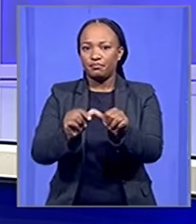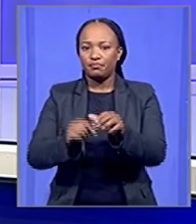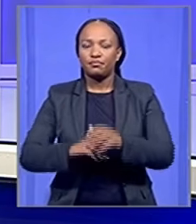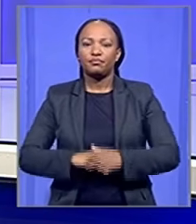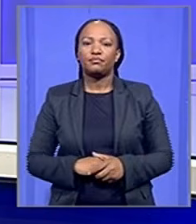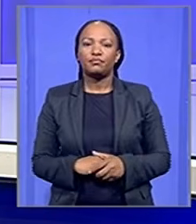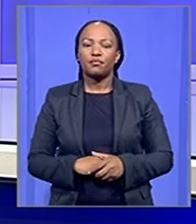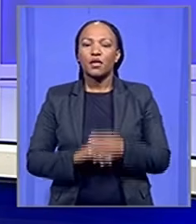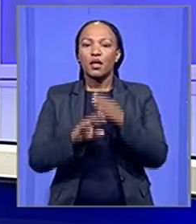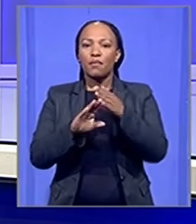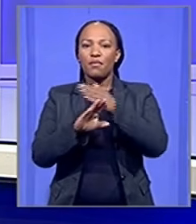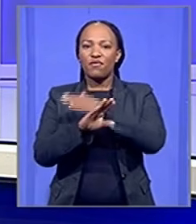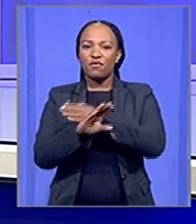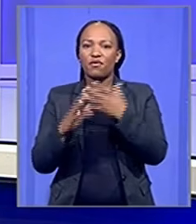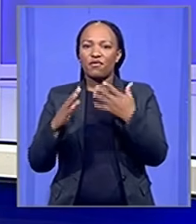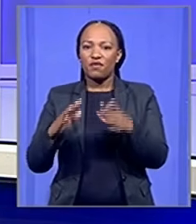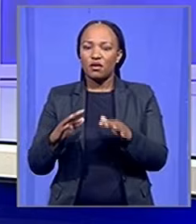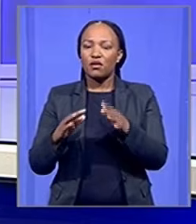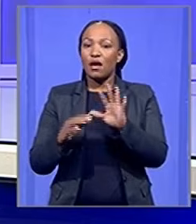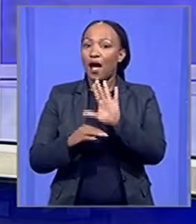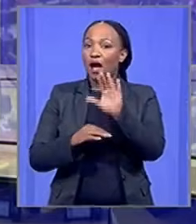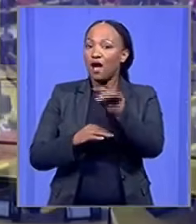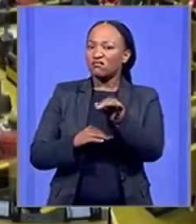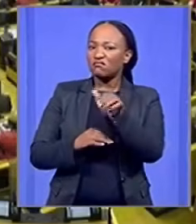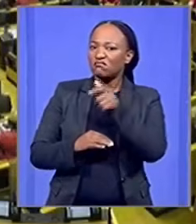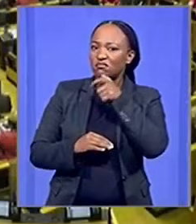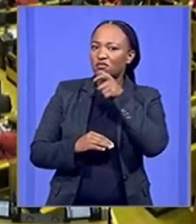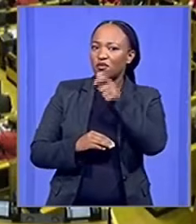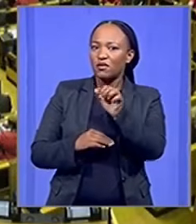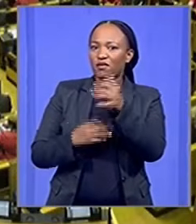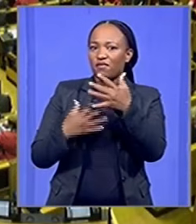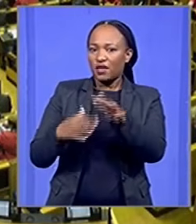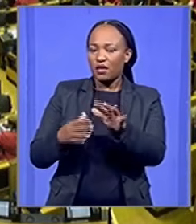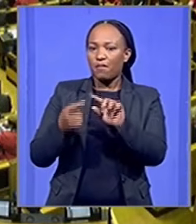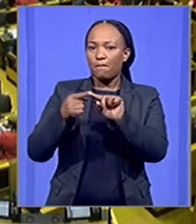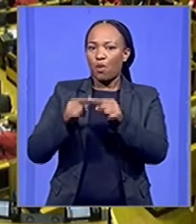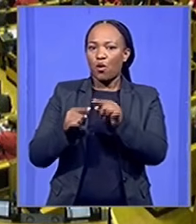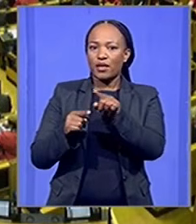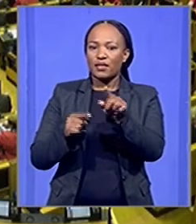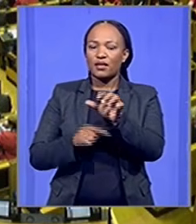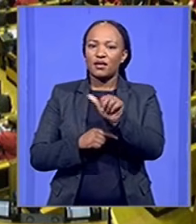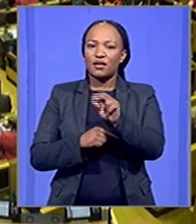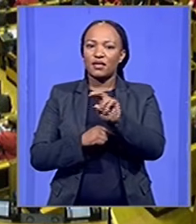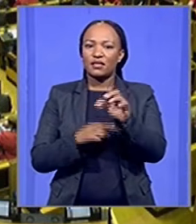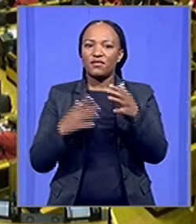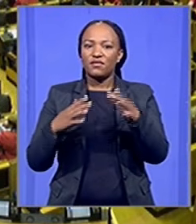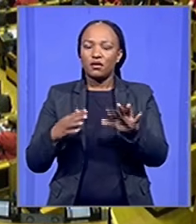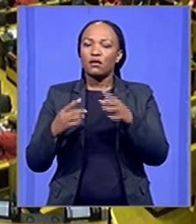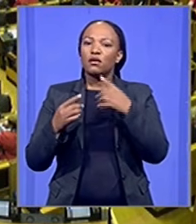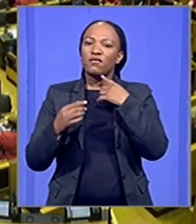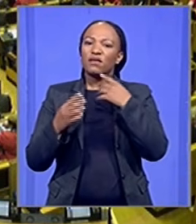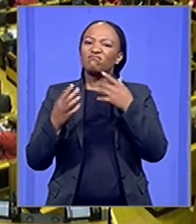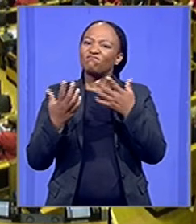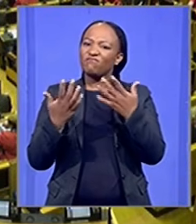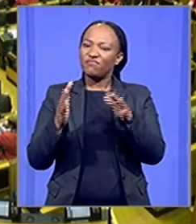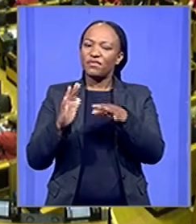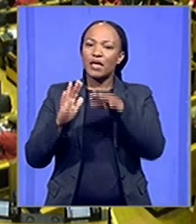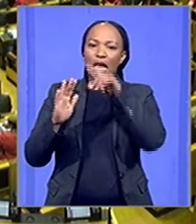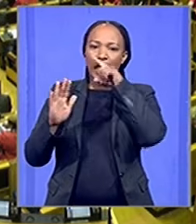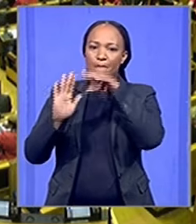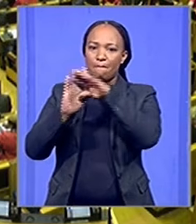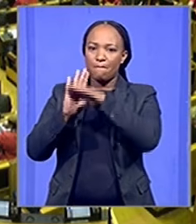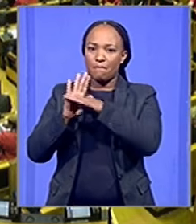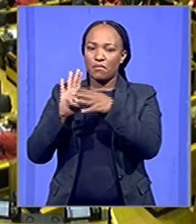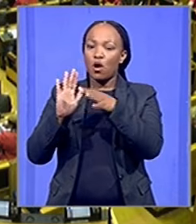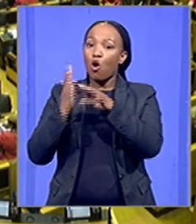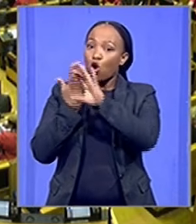Pejana re ile ra kopa maikutlo a hao mabapi le ntlha e renga ANC ile ya phatlalatsa leano la ho behellwa thoko